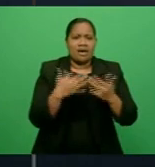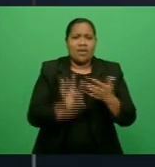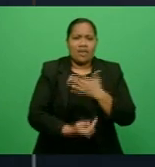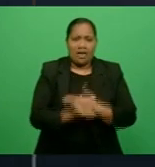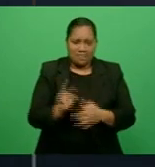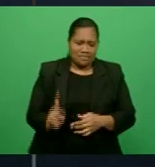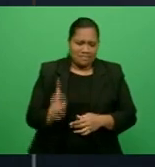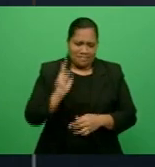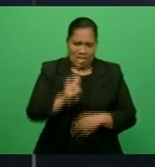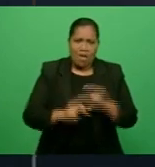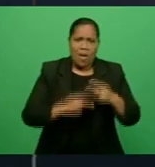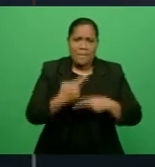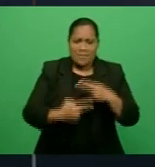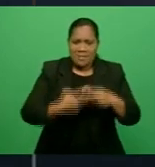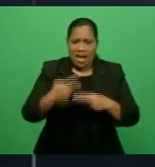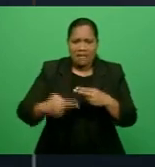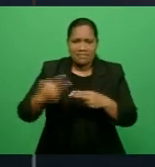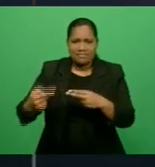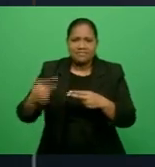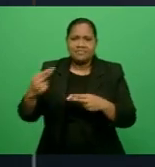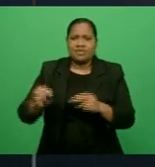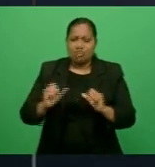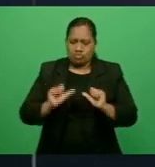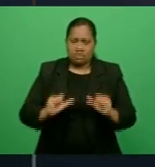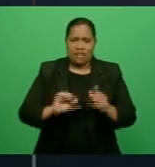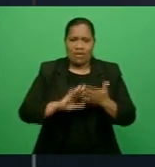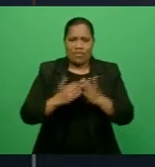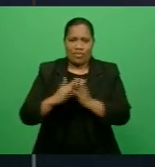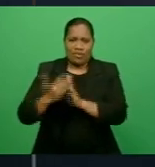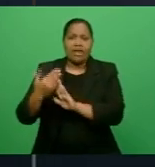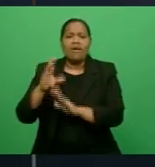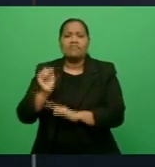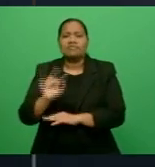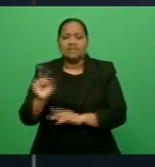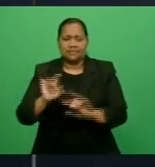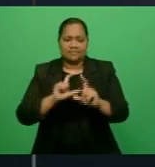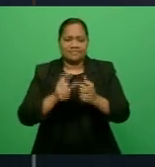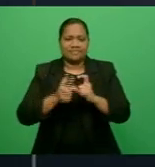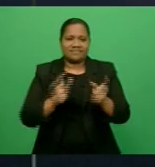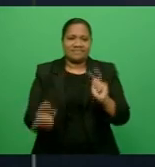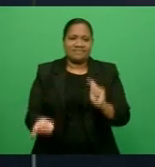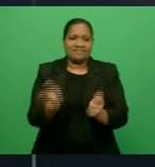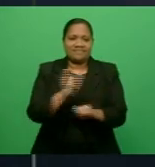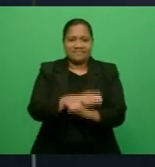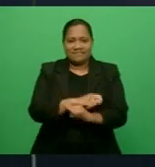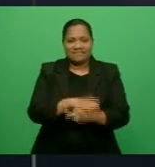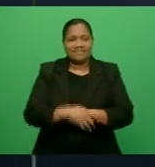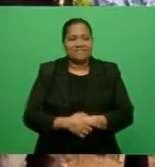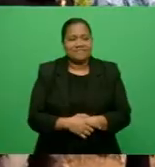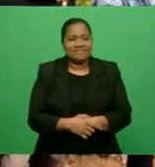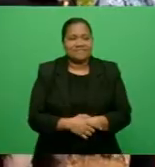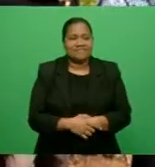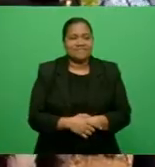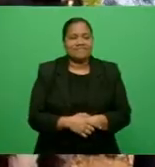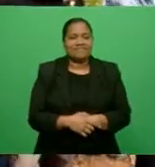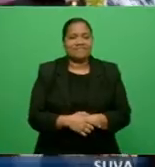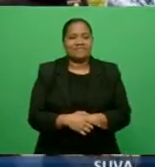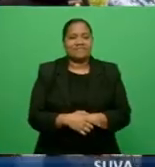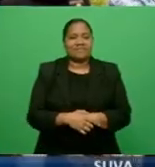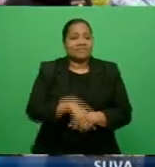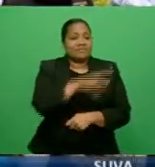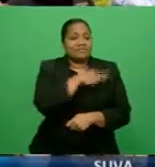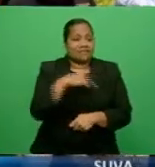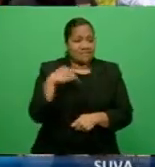towards protecting coastal communities from harsh impacts of climate change. Koroi Tandulala reports. The Ministry